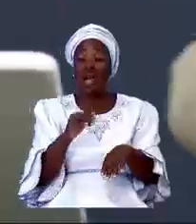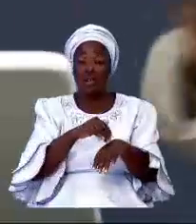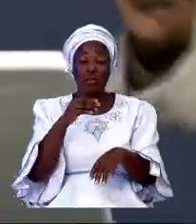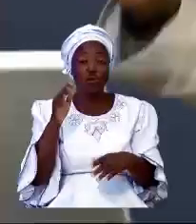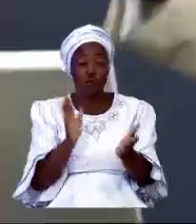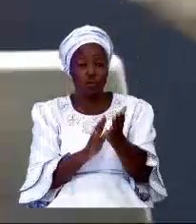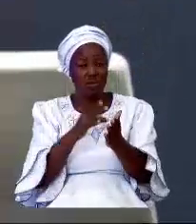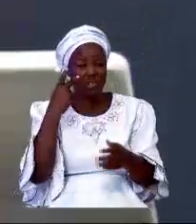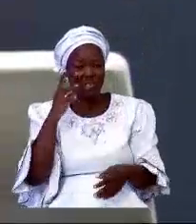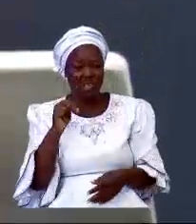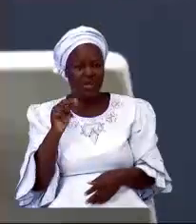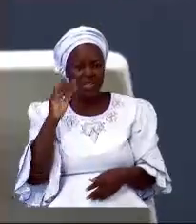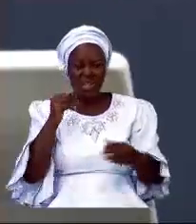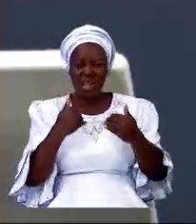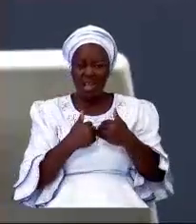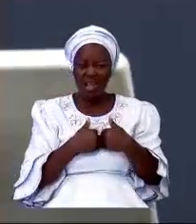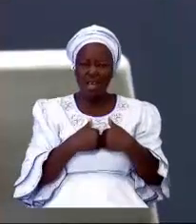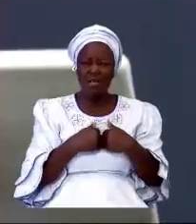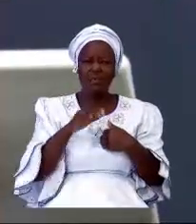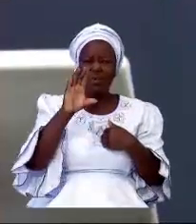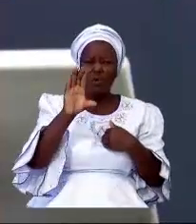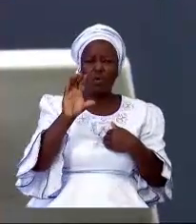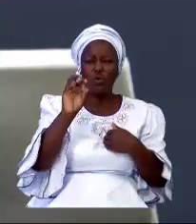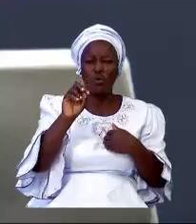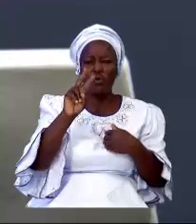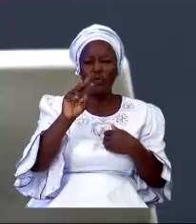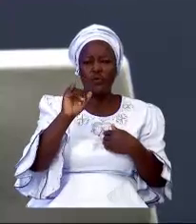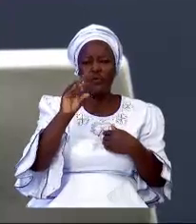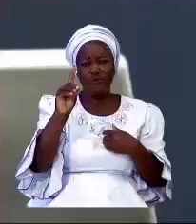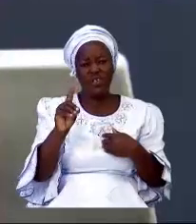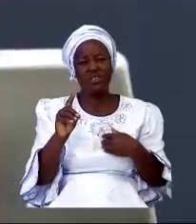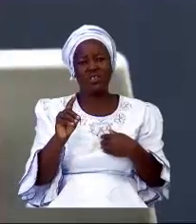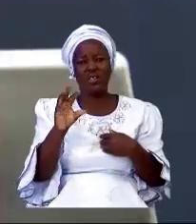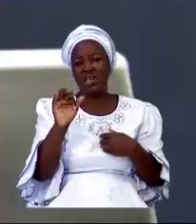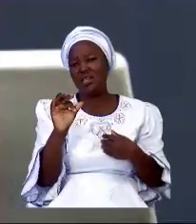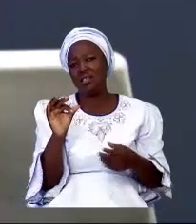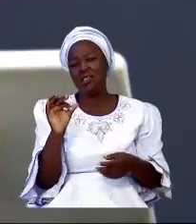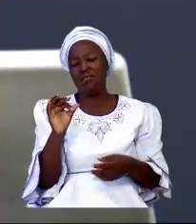they tested them at school. Lo and behold, they were